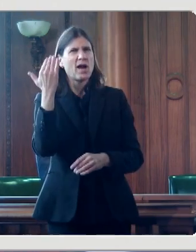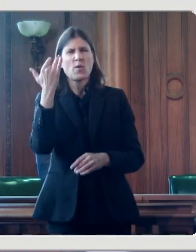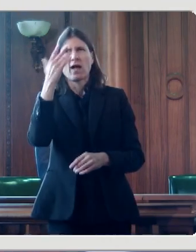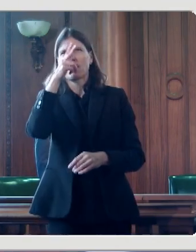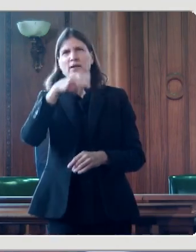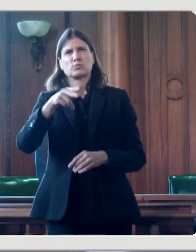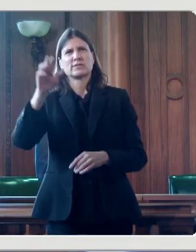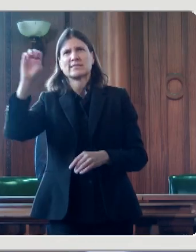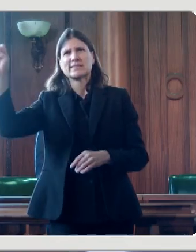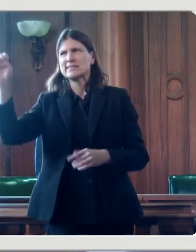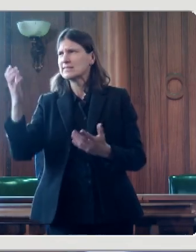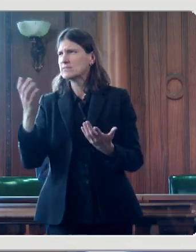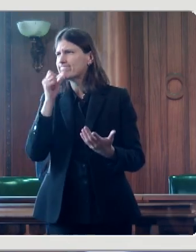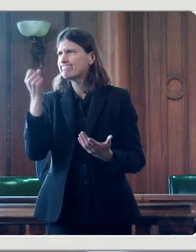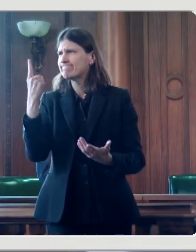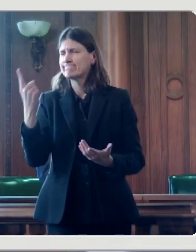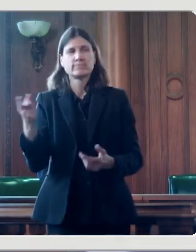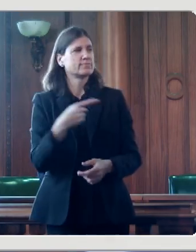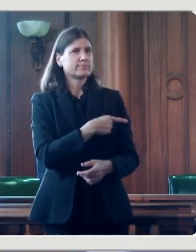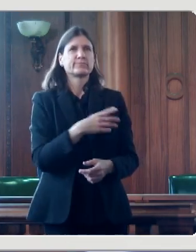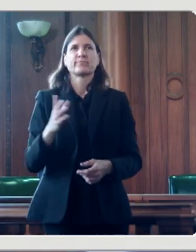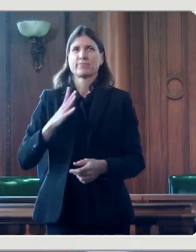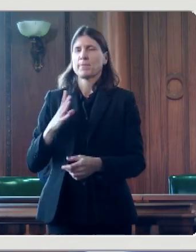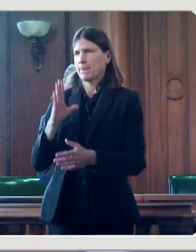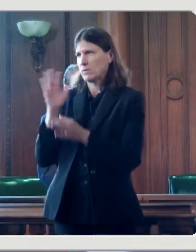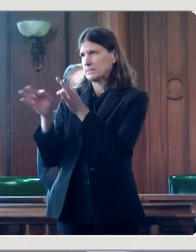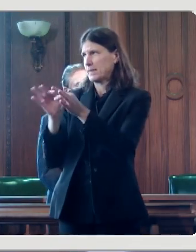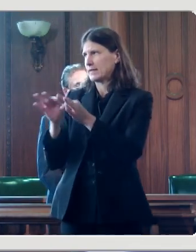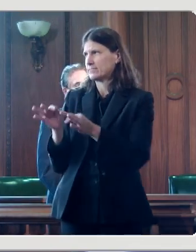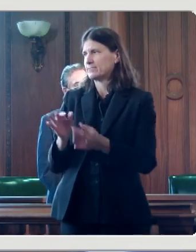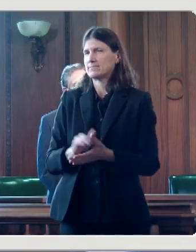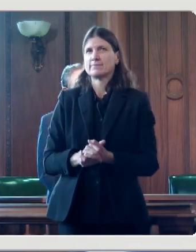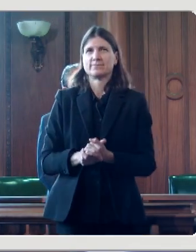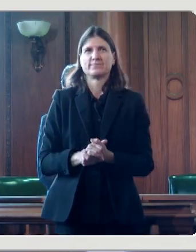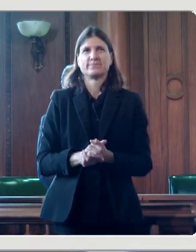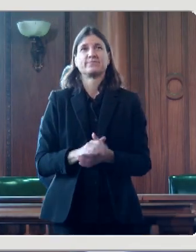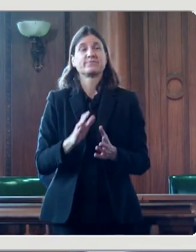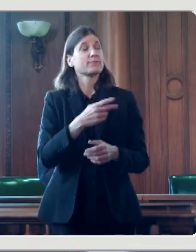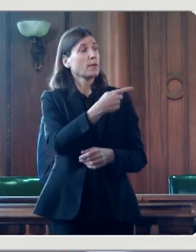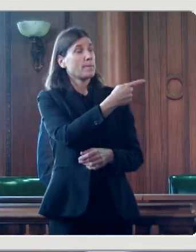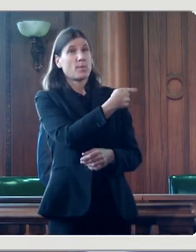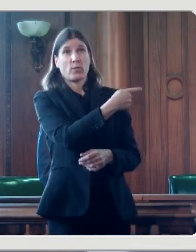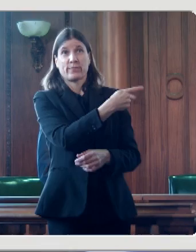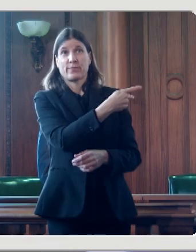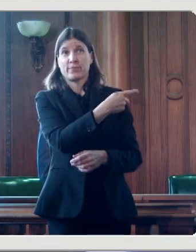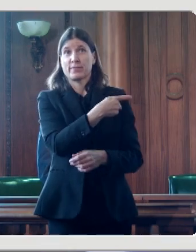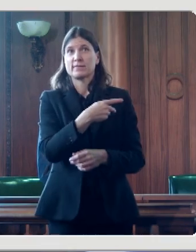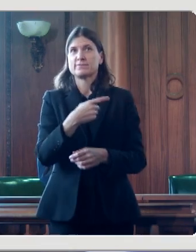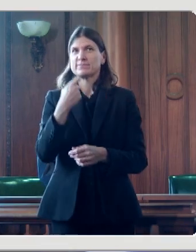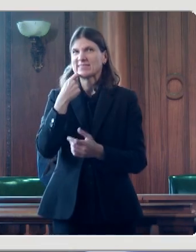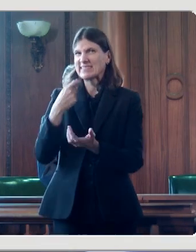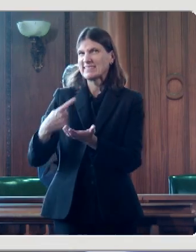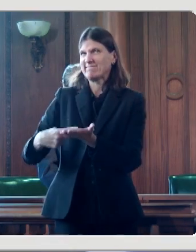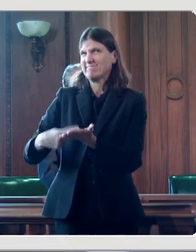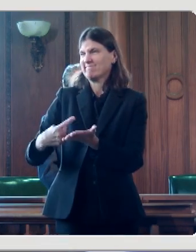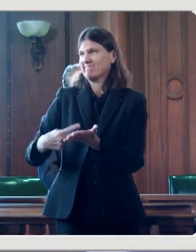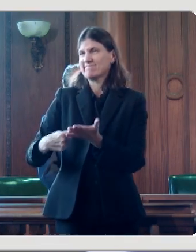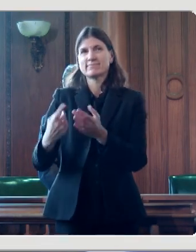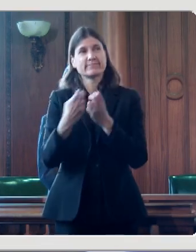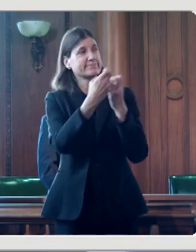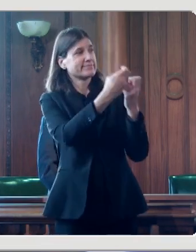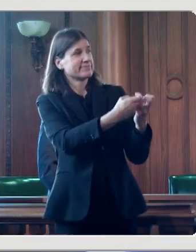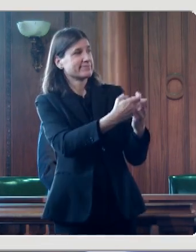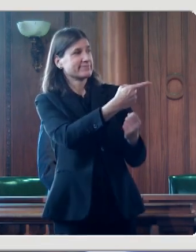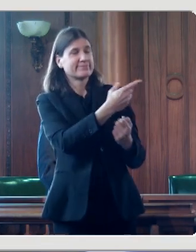just comment a little bit. So Dr. Kerouac and I were just commenting briefly before the conference this morning about the differences